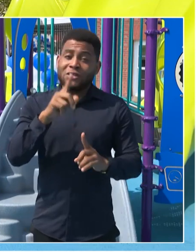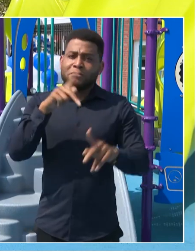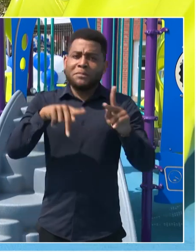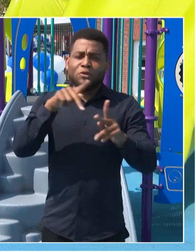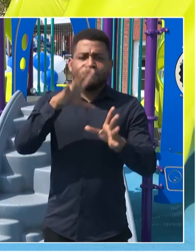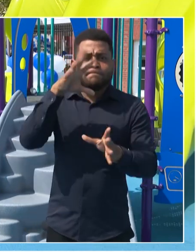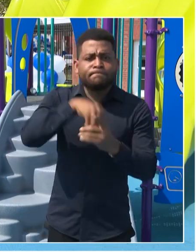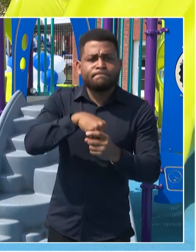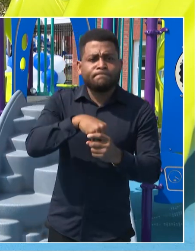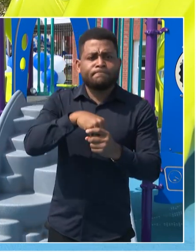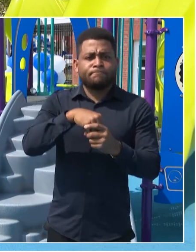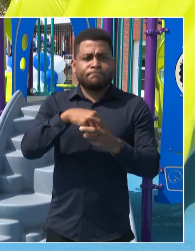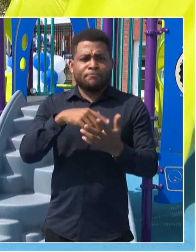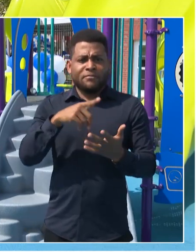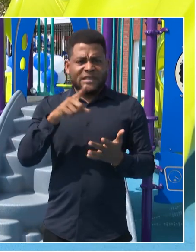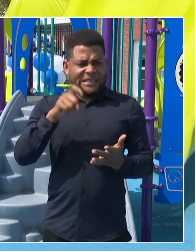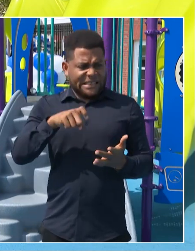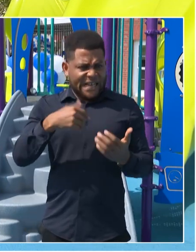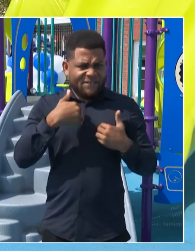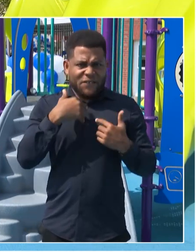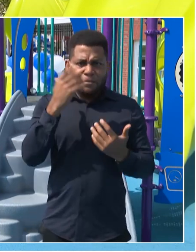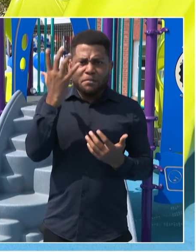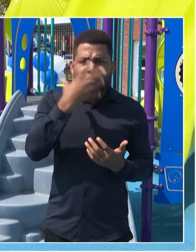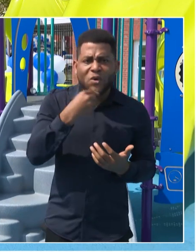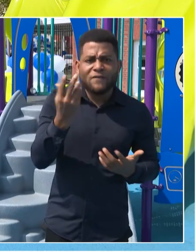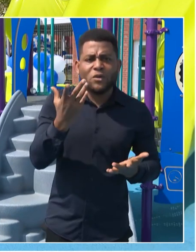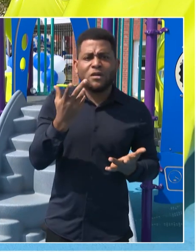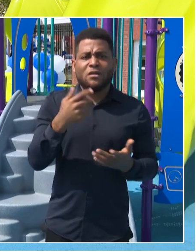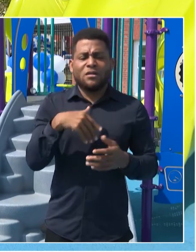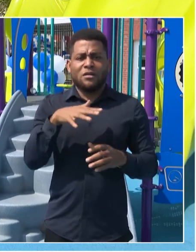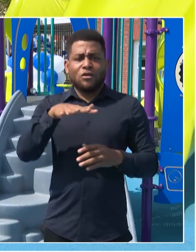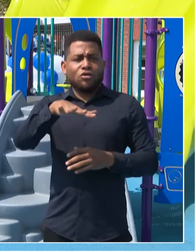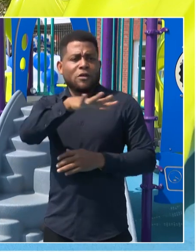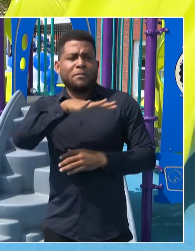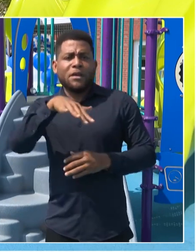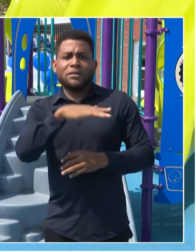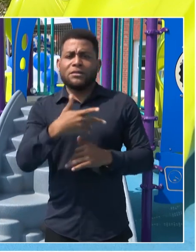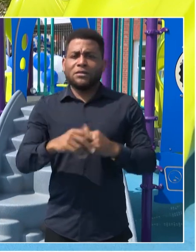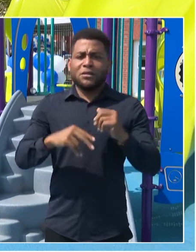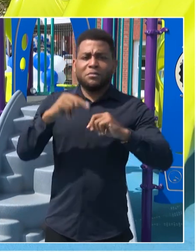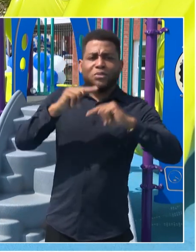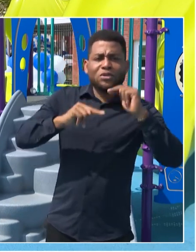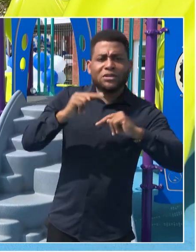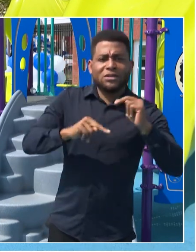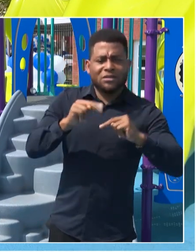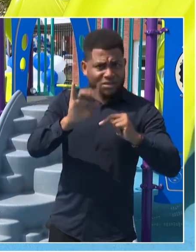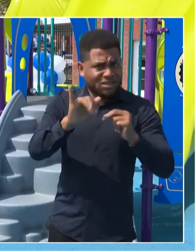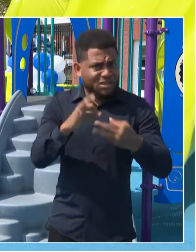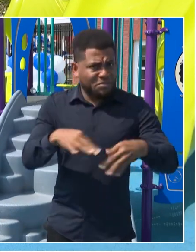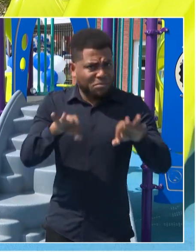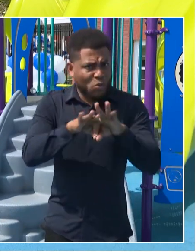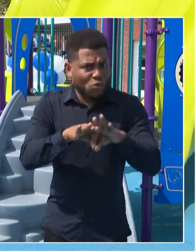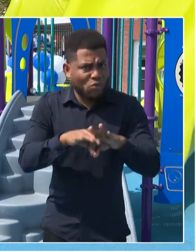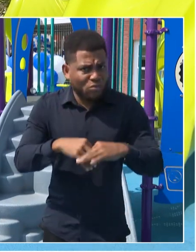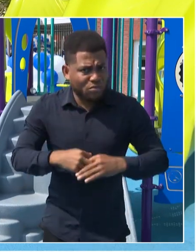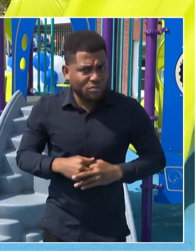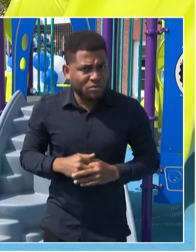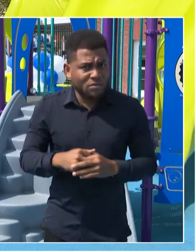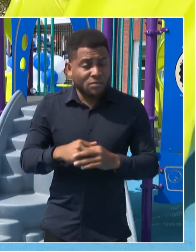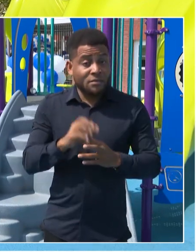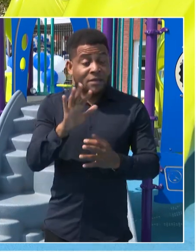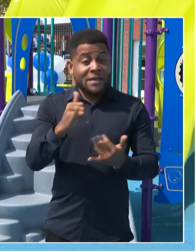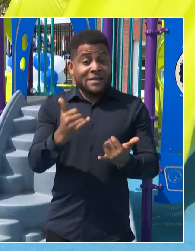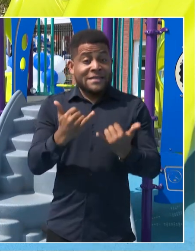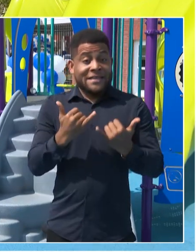spaces in which our students can learn and grow is also a necessity. And today we stand in front of one of those incredibly new and